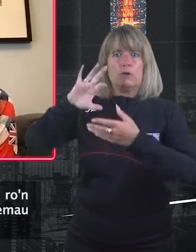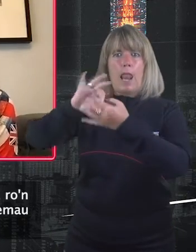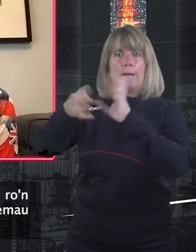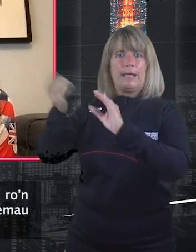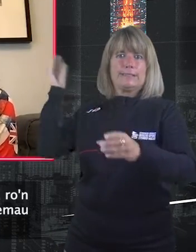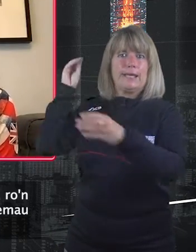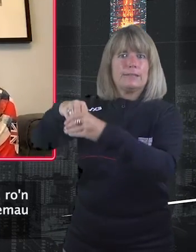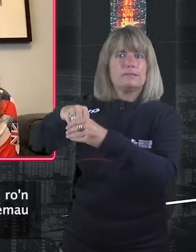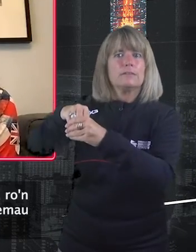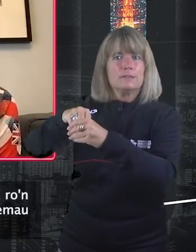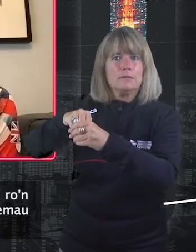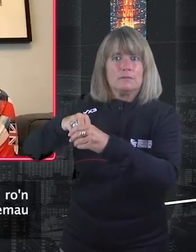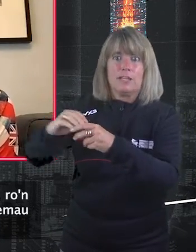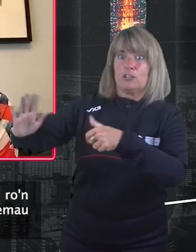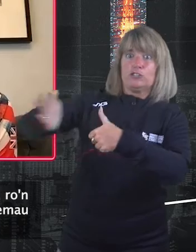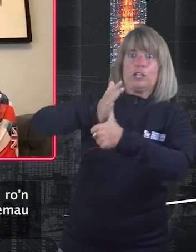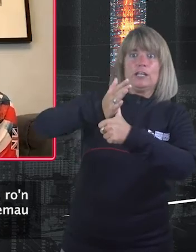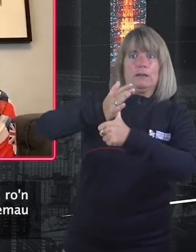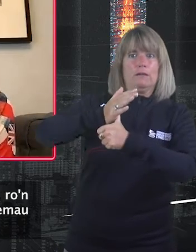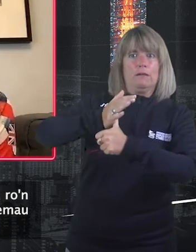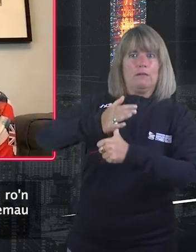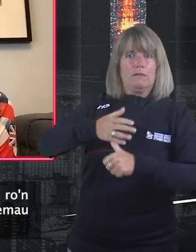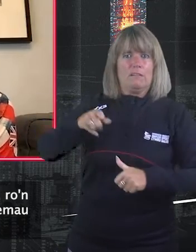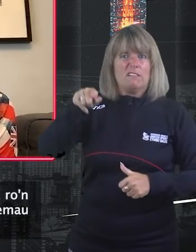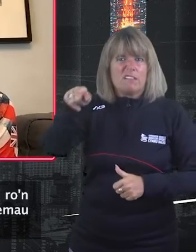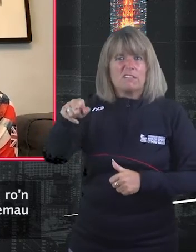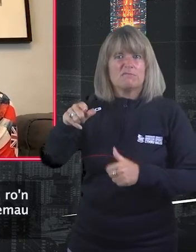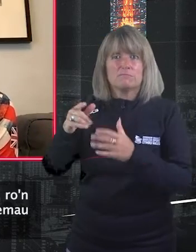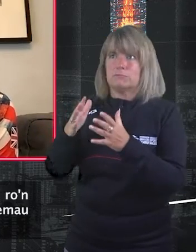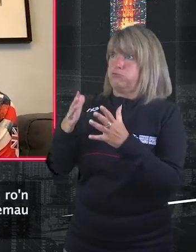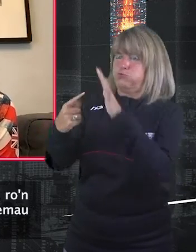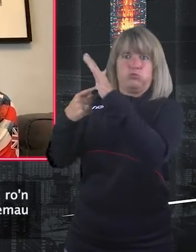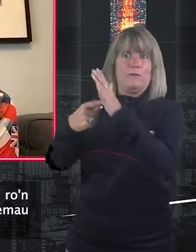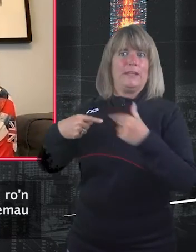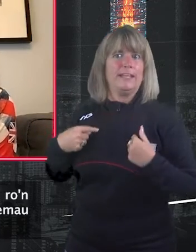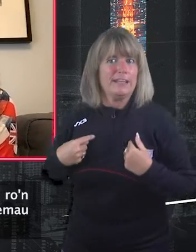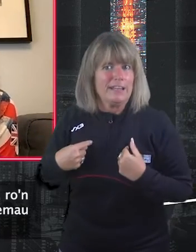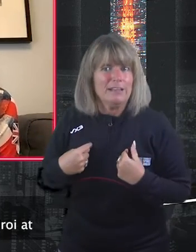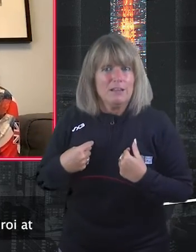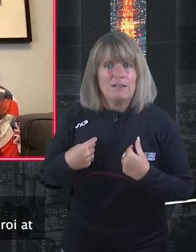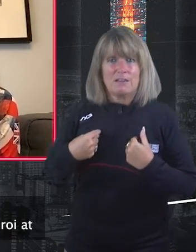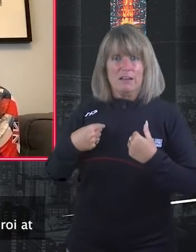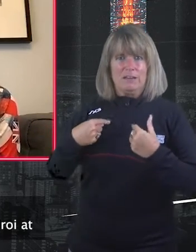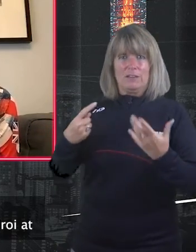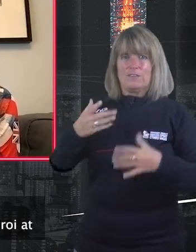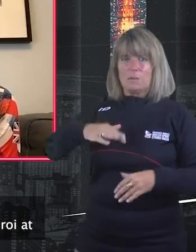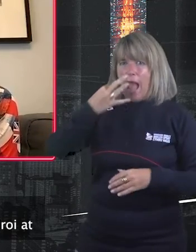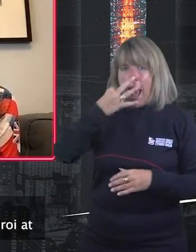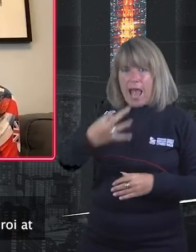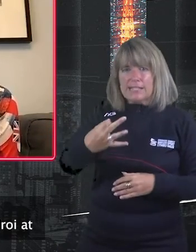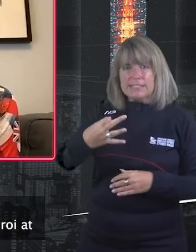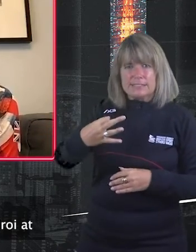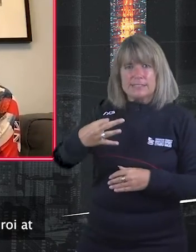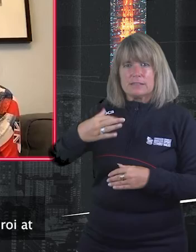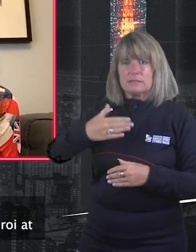Growing up, I was always really, really sporty. My ambition was always to go to the Olympic Games originally. And